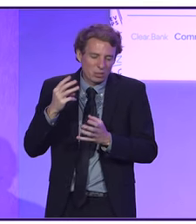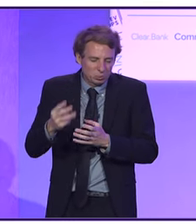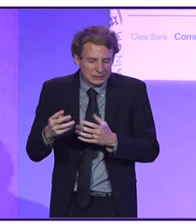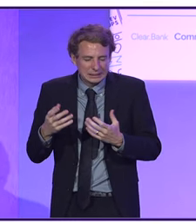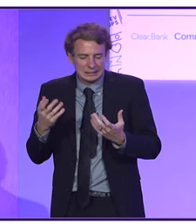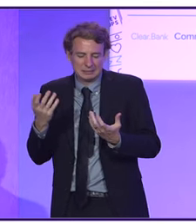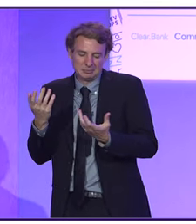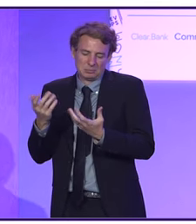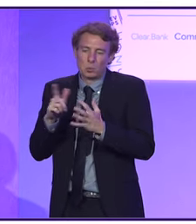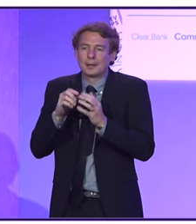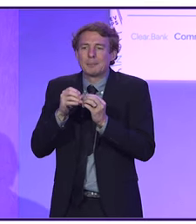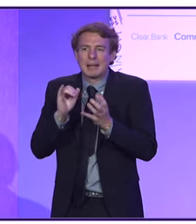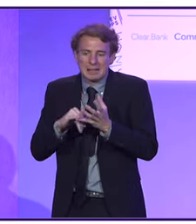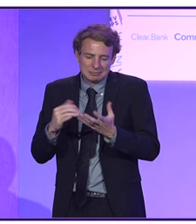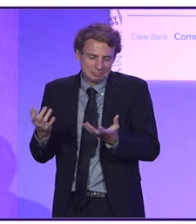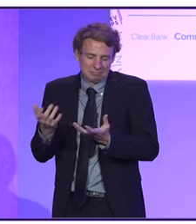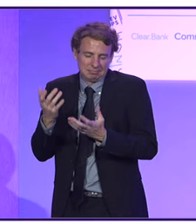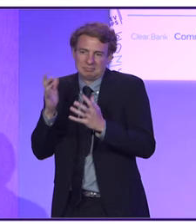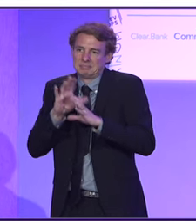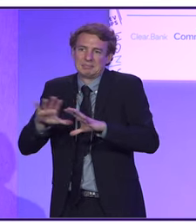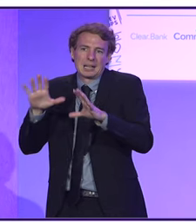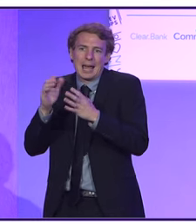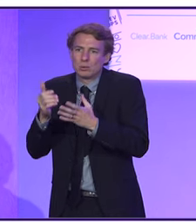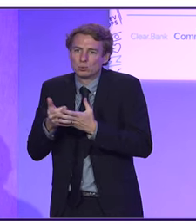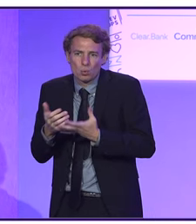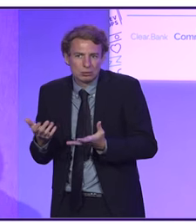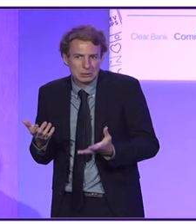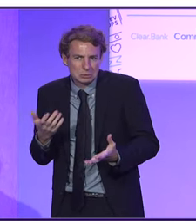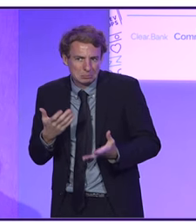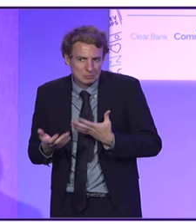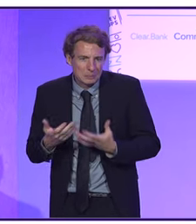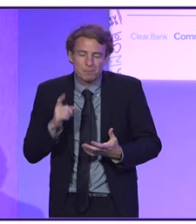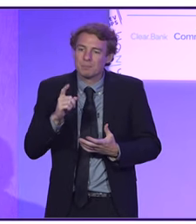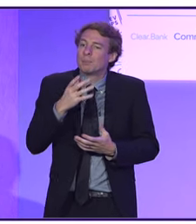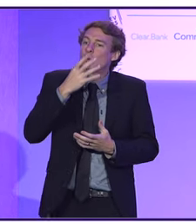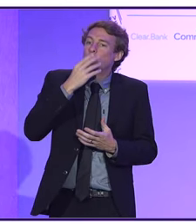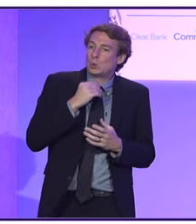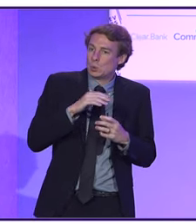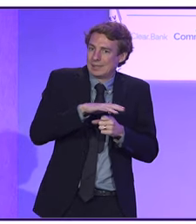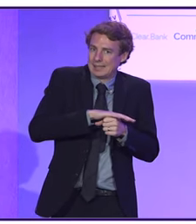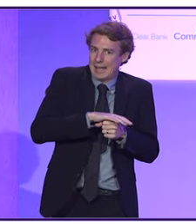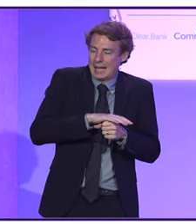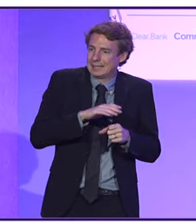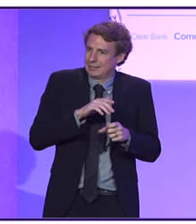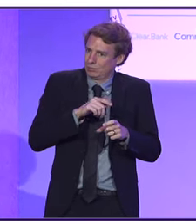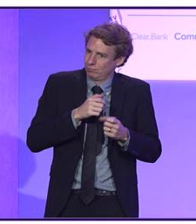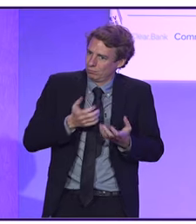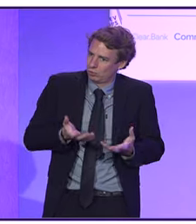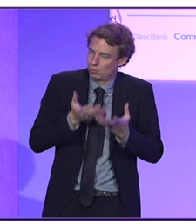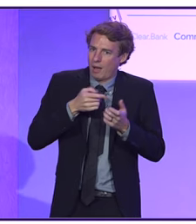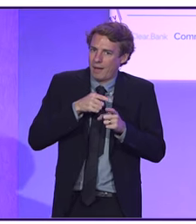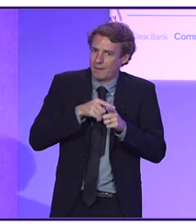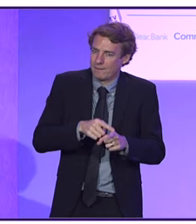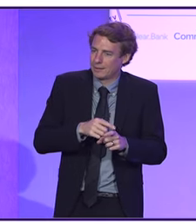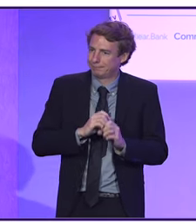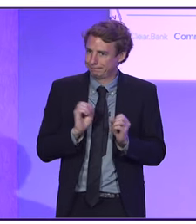deleted, one of the two. The problem with this is you're not being use case driven, as we discussed. Most of your logs won't be searched. Most